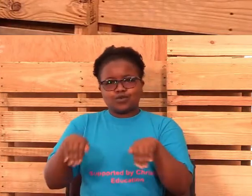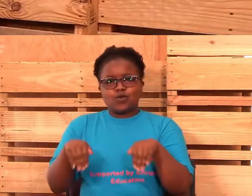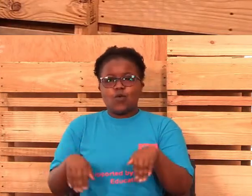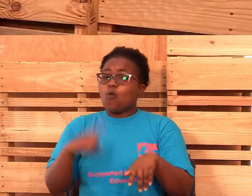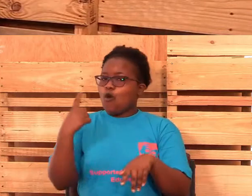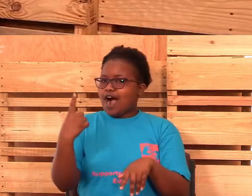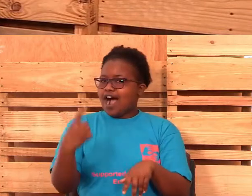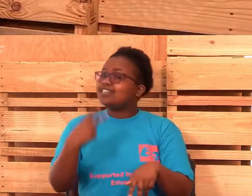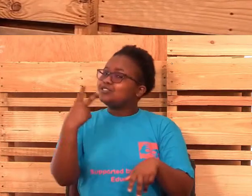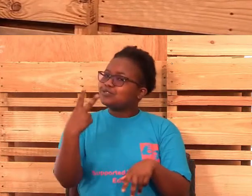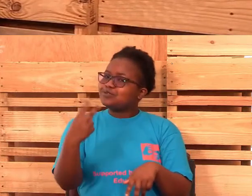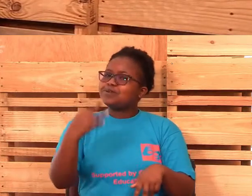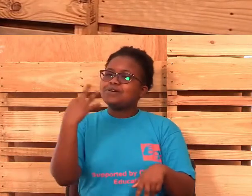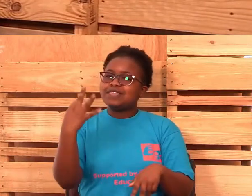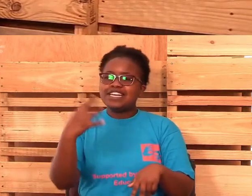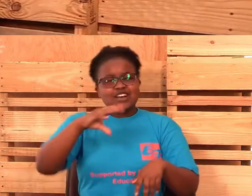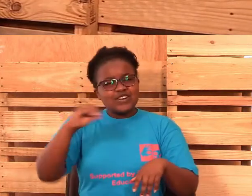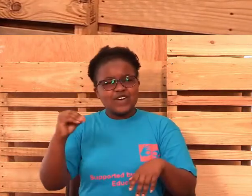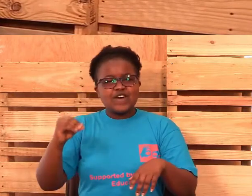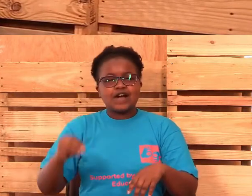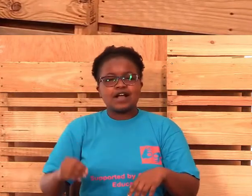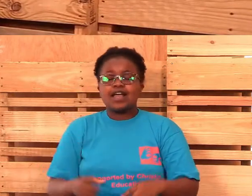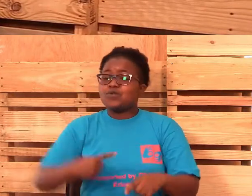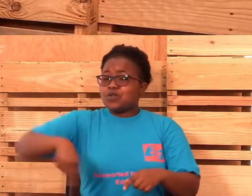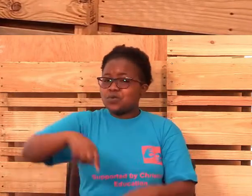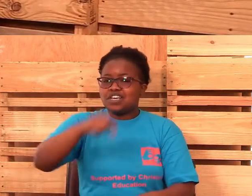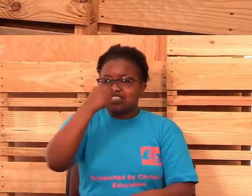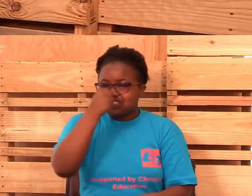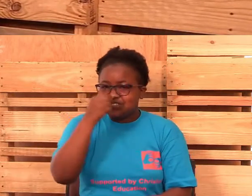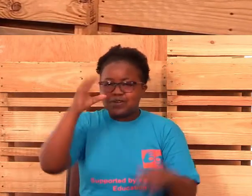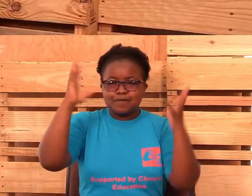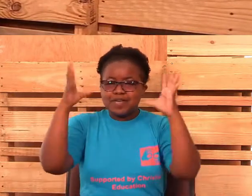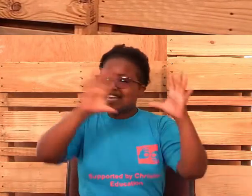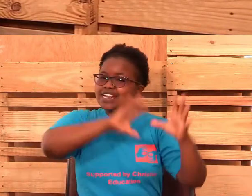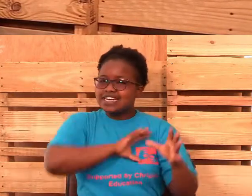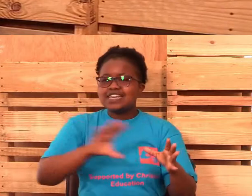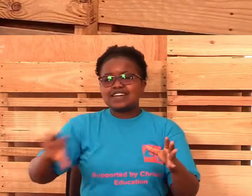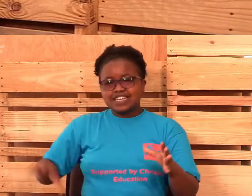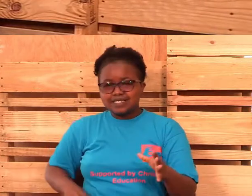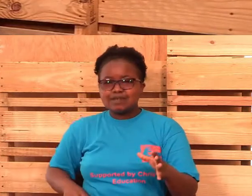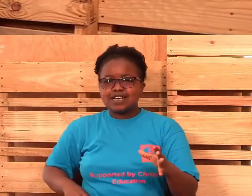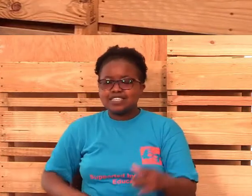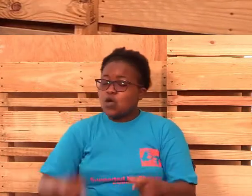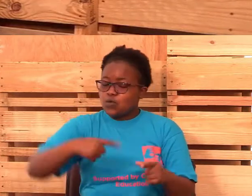Yes. One, two, go. Feliz Navidad.